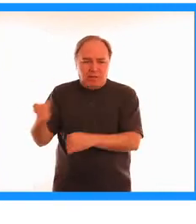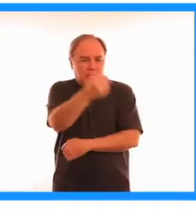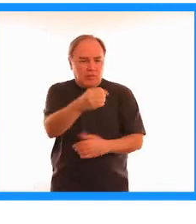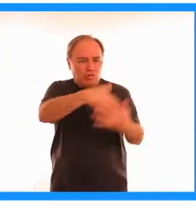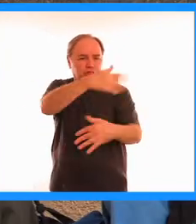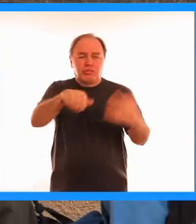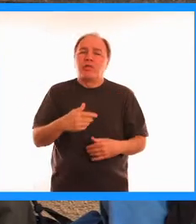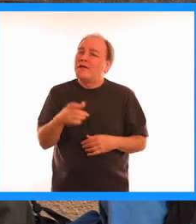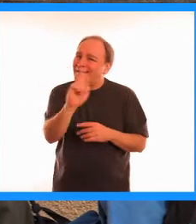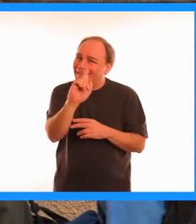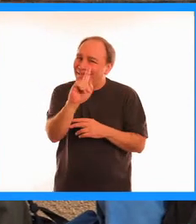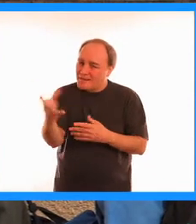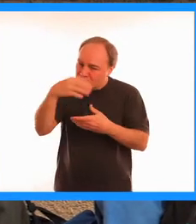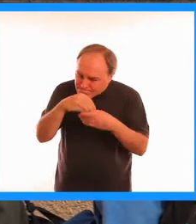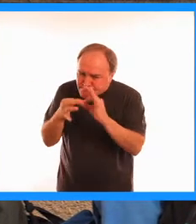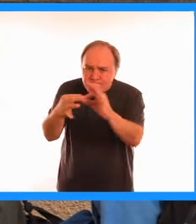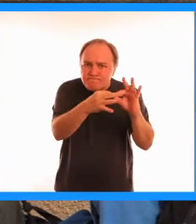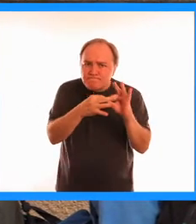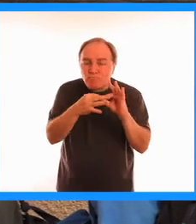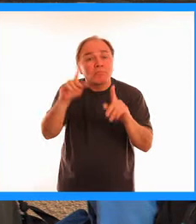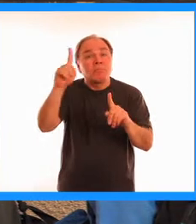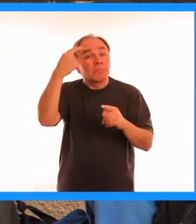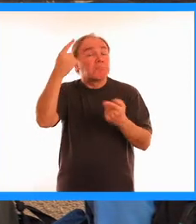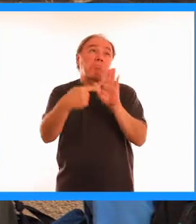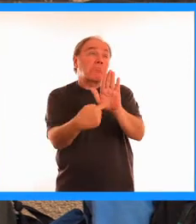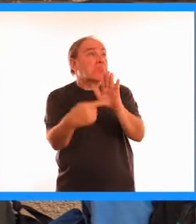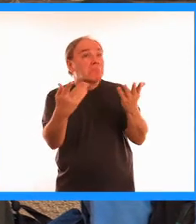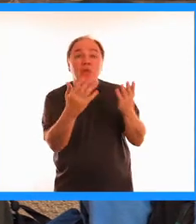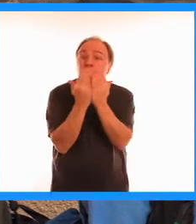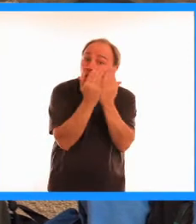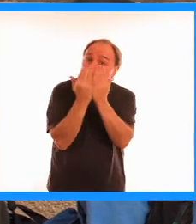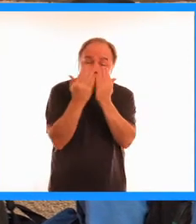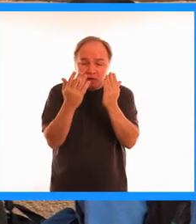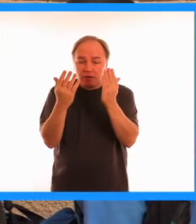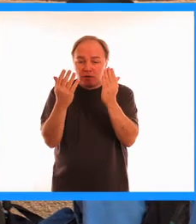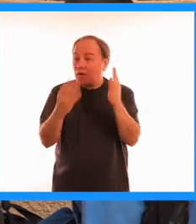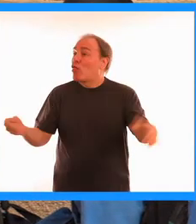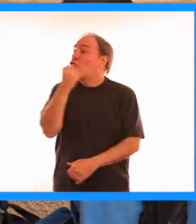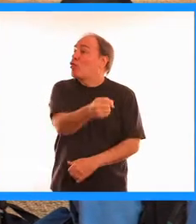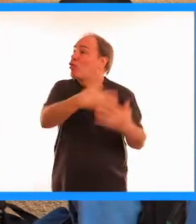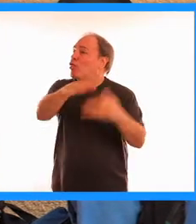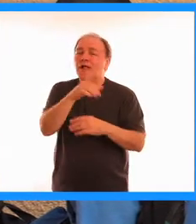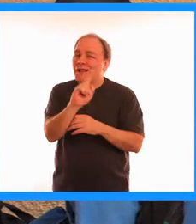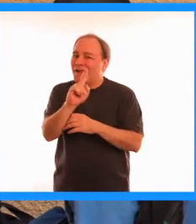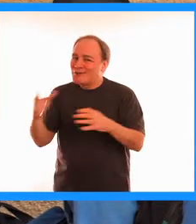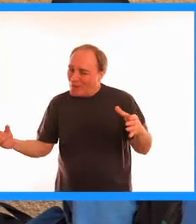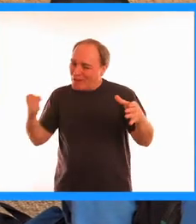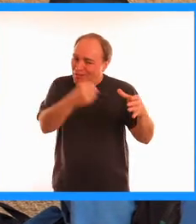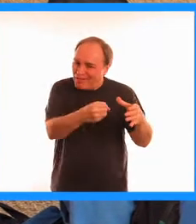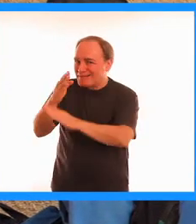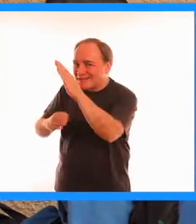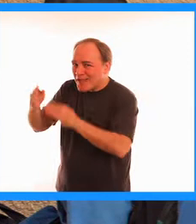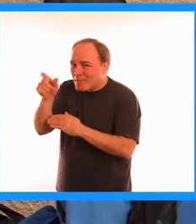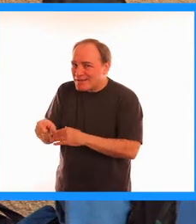in hiring. By one estimate, some 93 million children, or 1 in 20 of those aged 14 or younger, live with